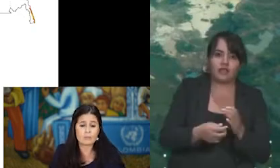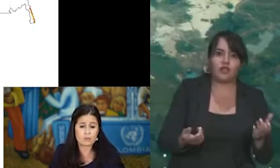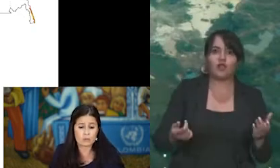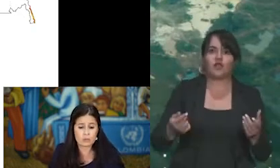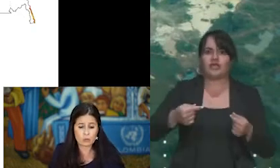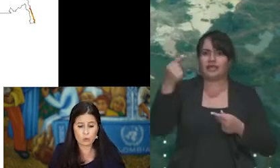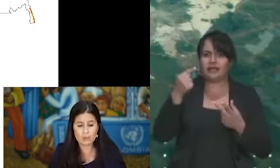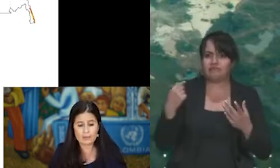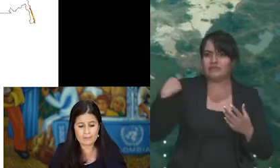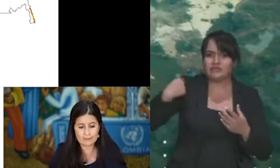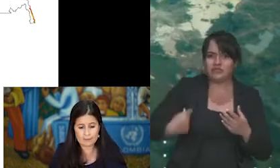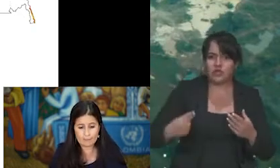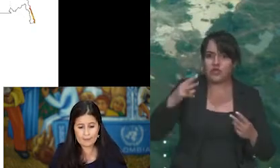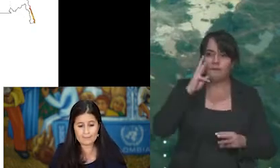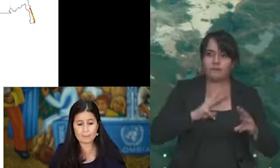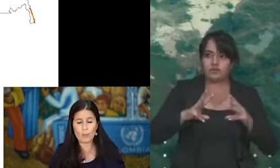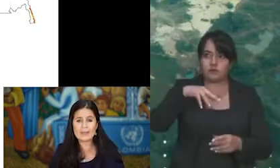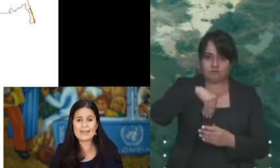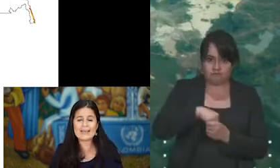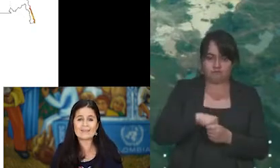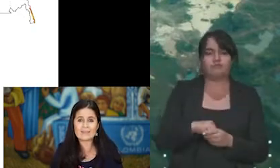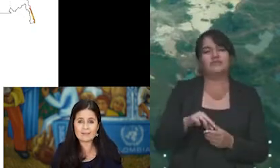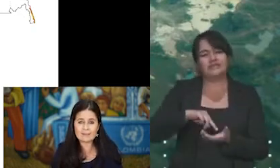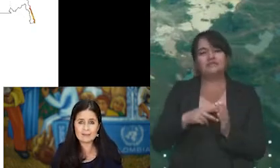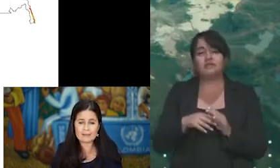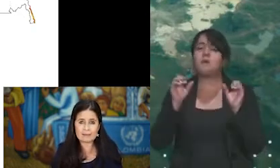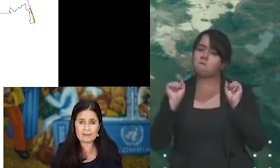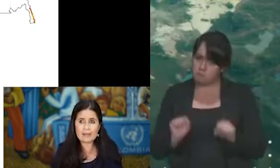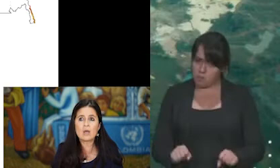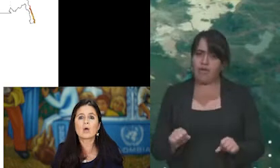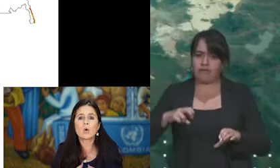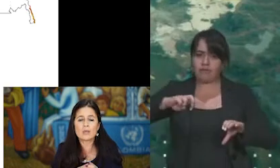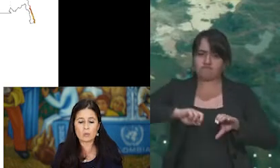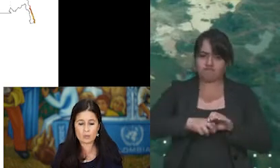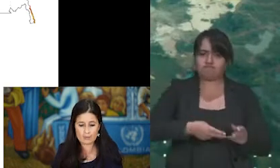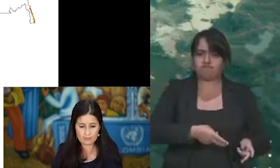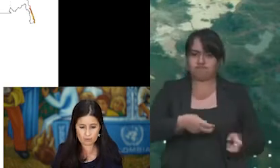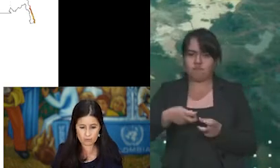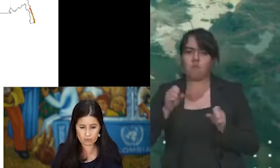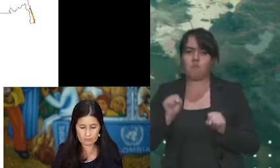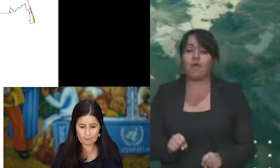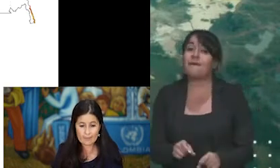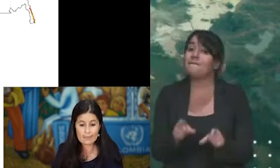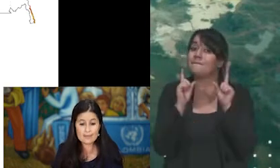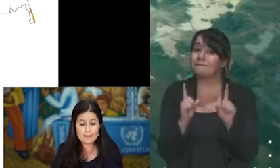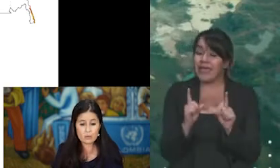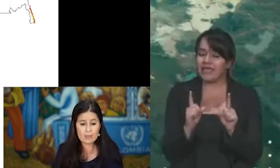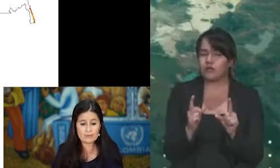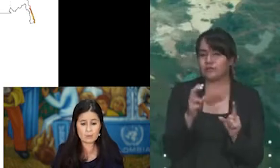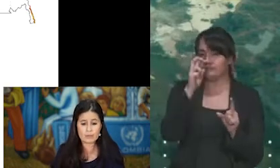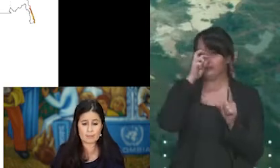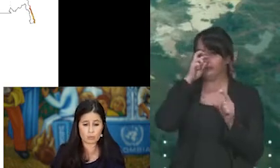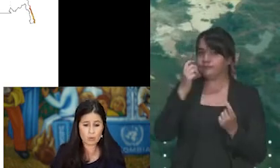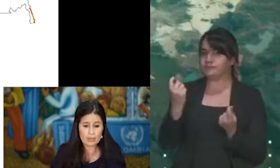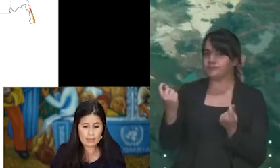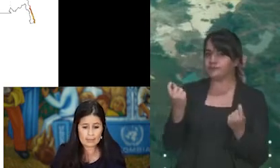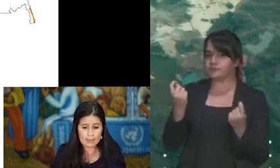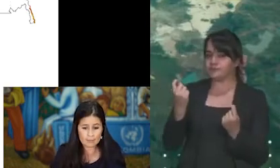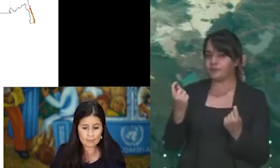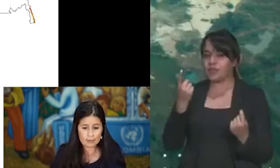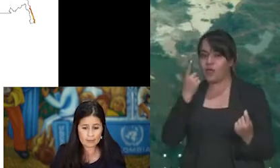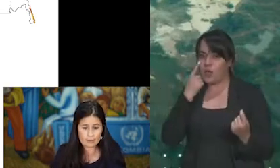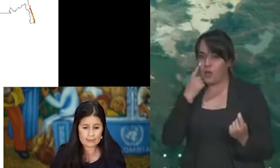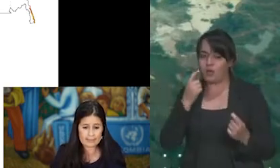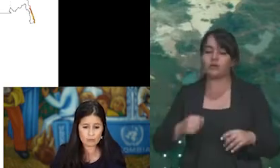and archaeological areas. That is, the activity can take place with certain restrictions. And with these, we obtain that